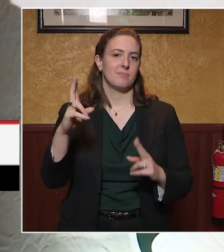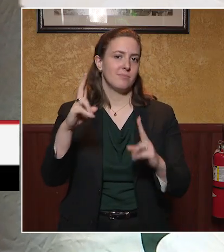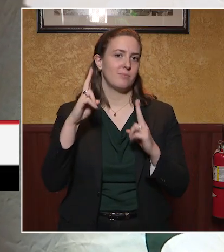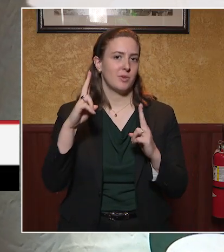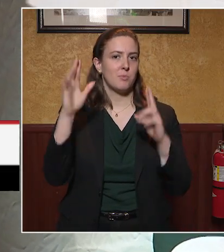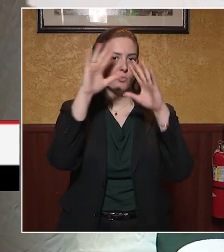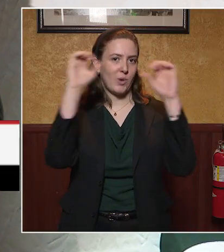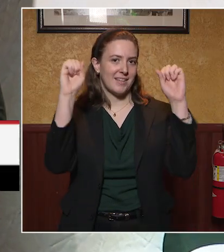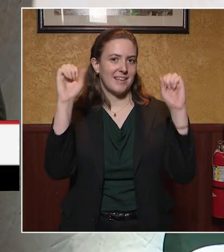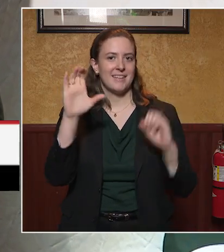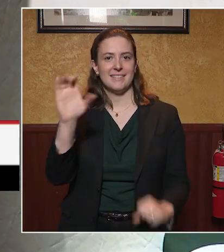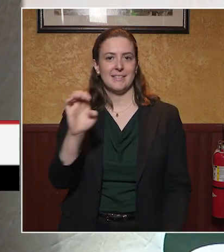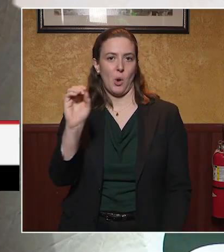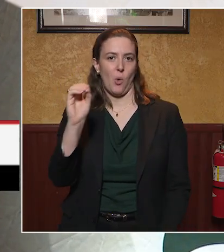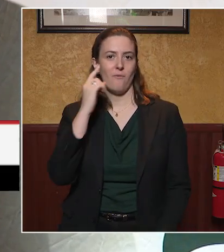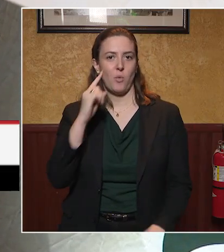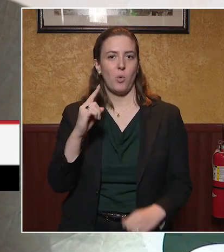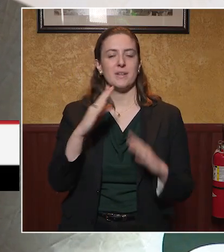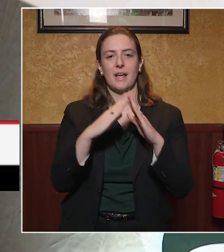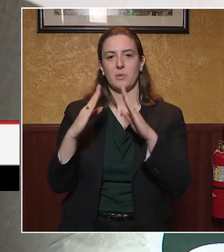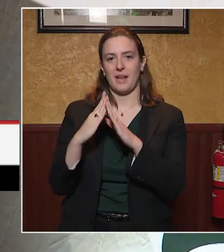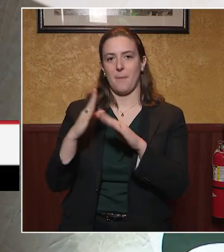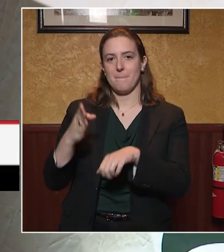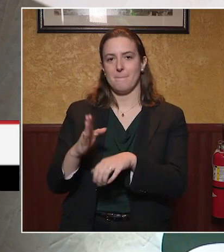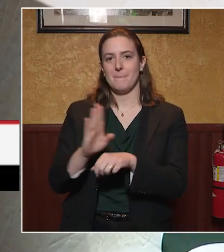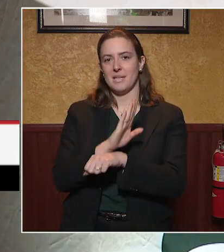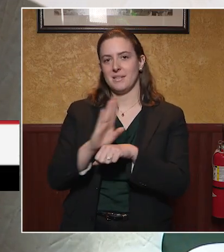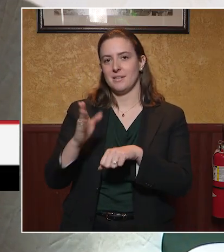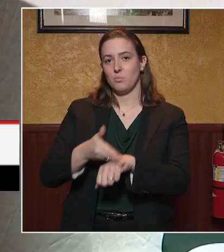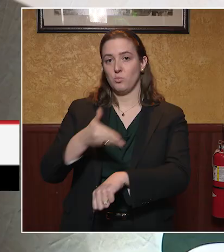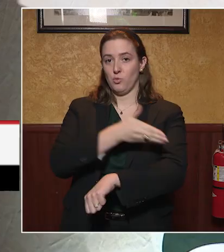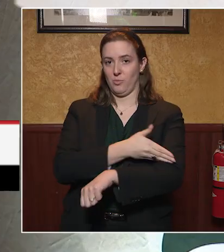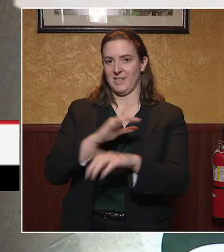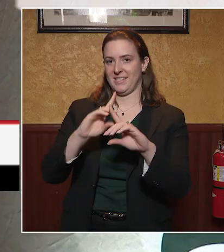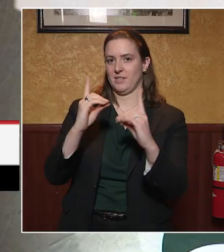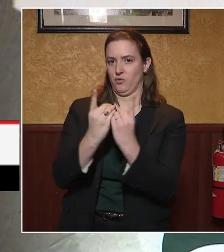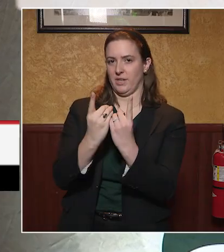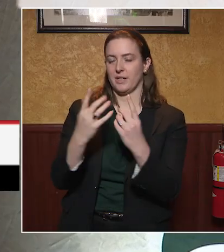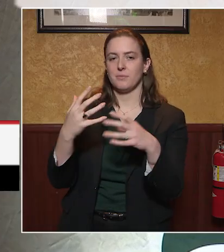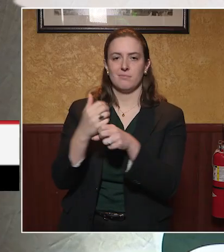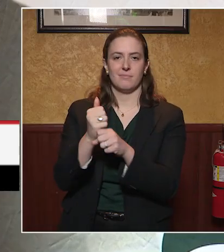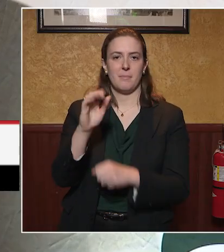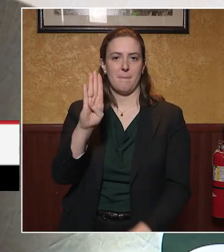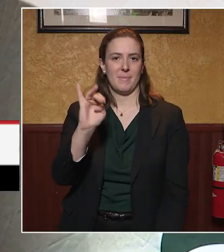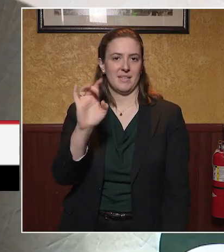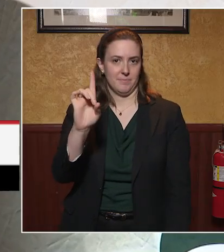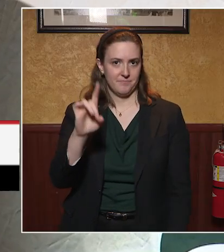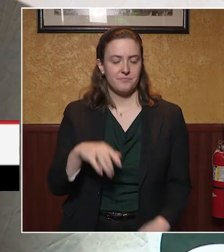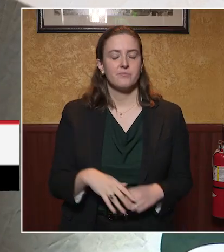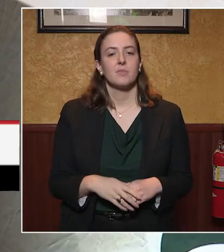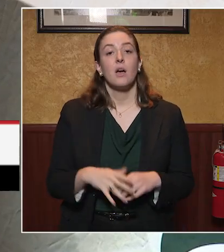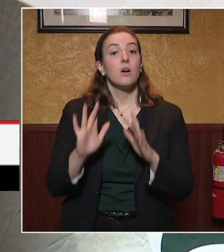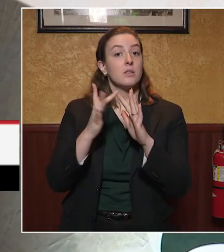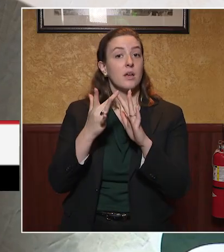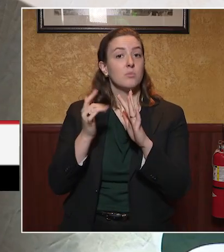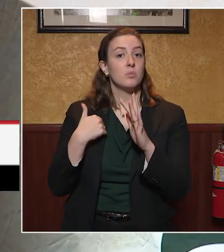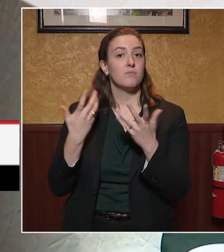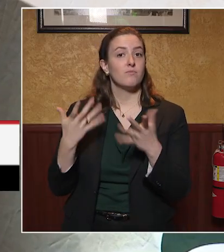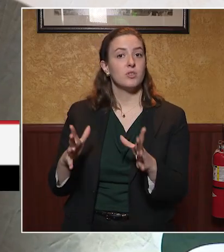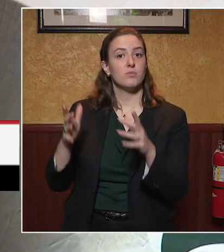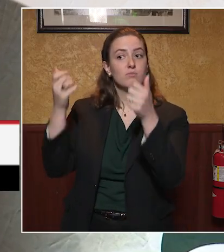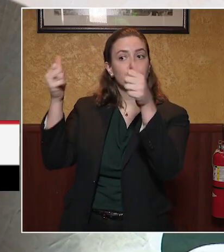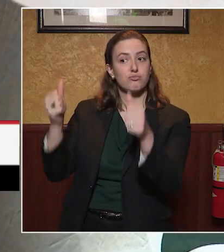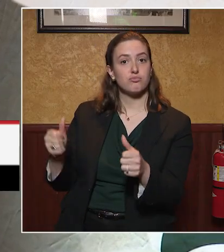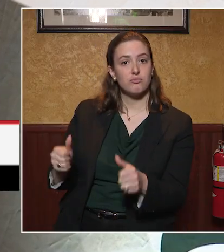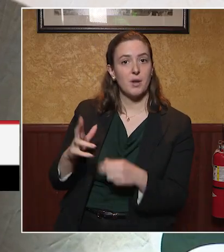Downtown DC Business Improvement District. And actually online, because I've been posting a lot about this holiday market and this preview, I've dubbed a